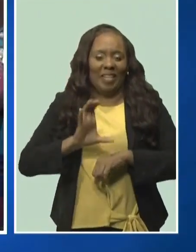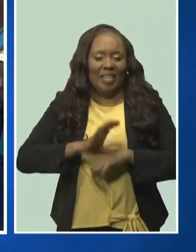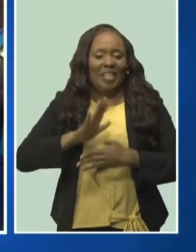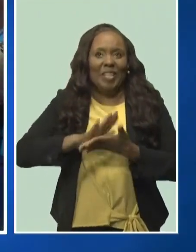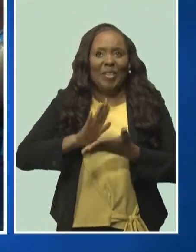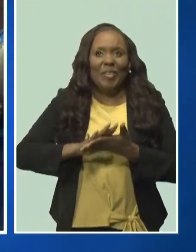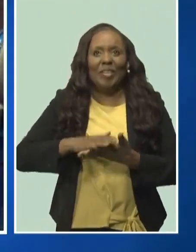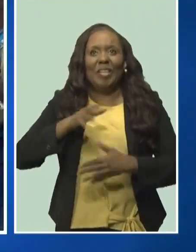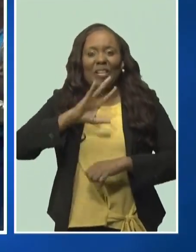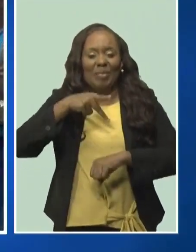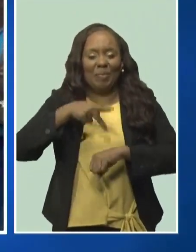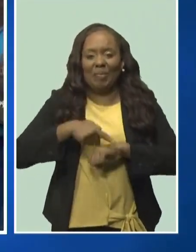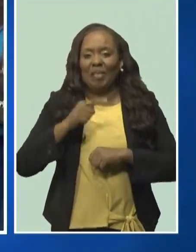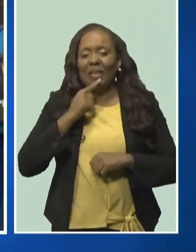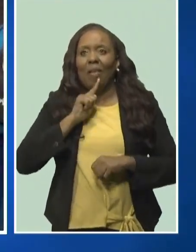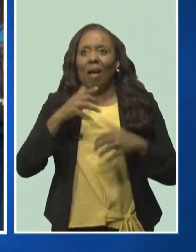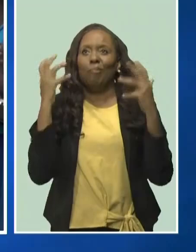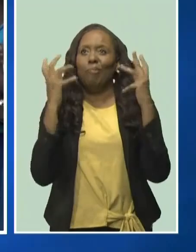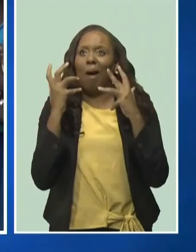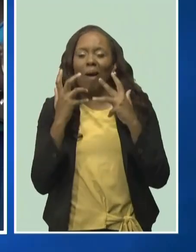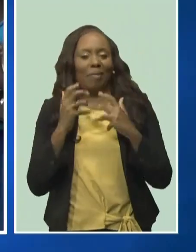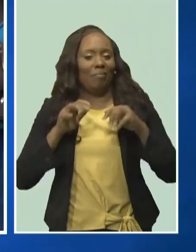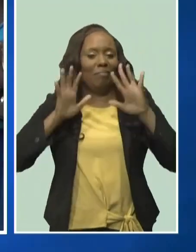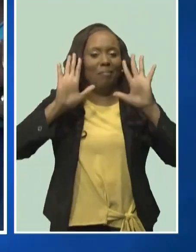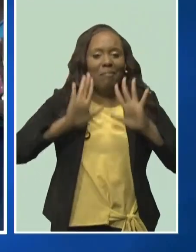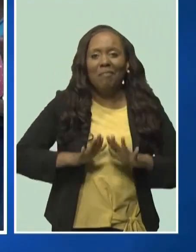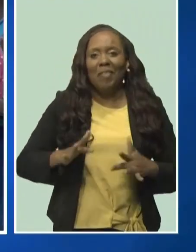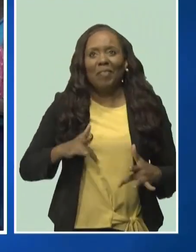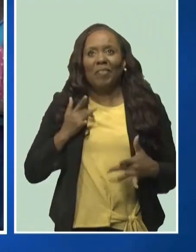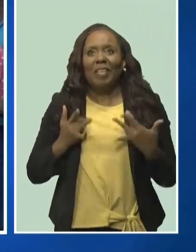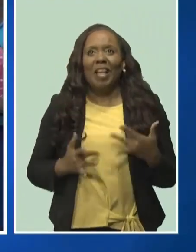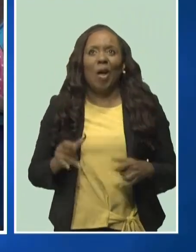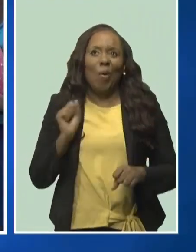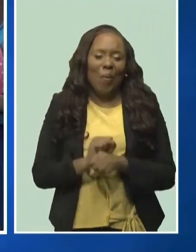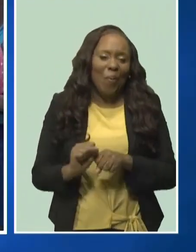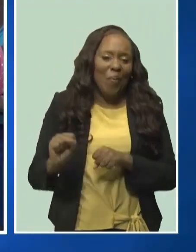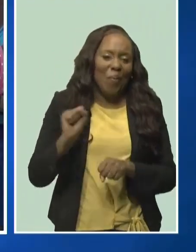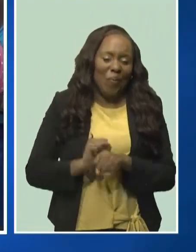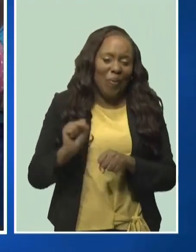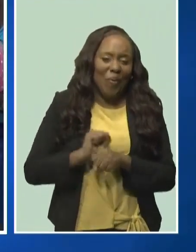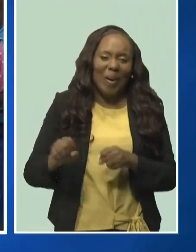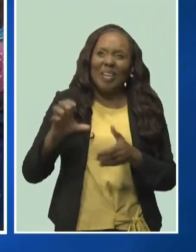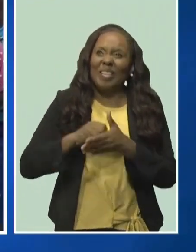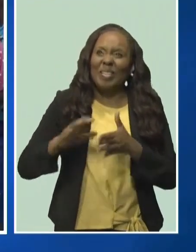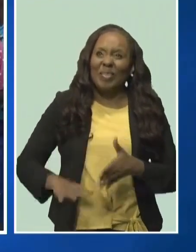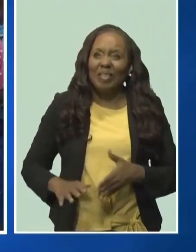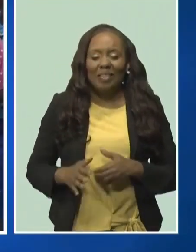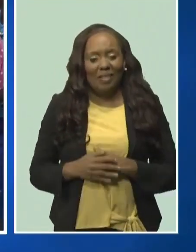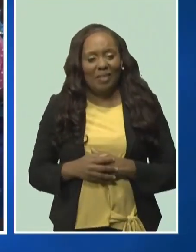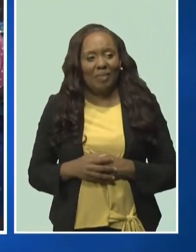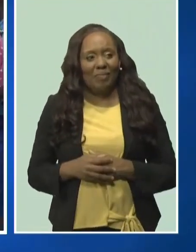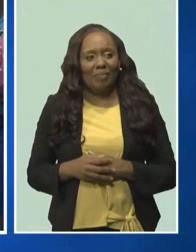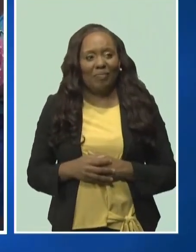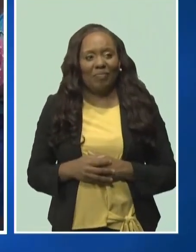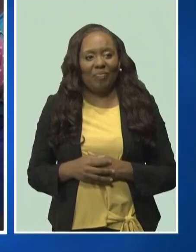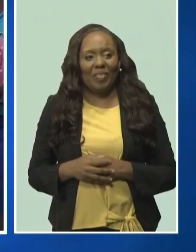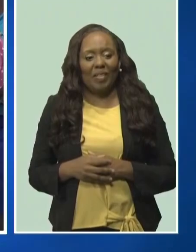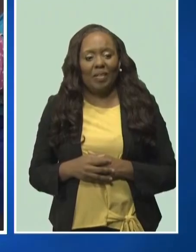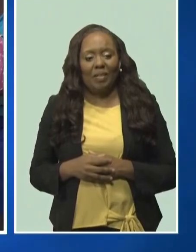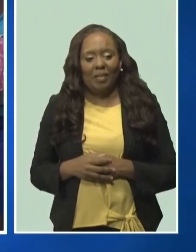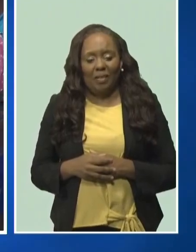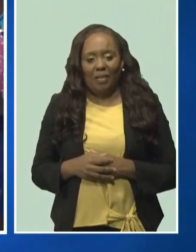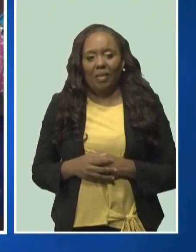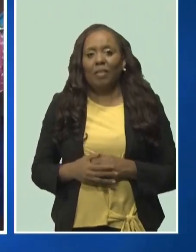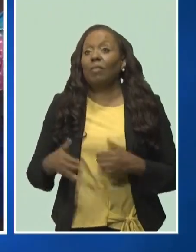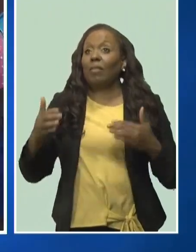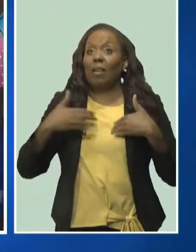Gittins says it's an awesome feeling given all the hard work the students put in. To fine-tune and to bring up